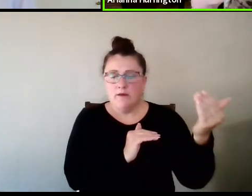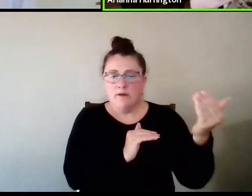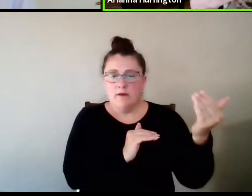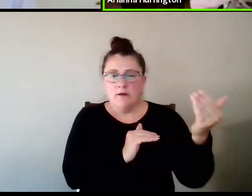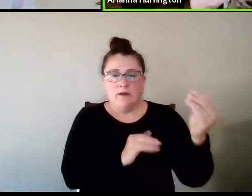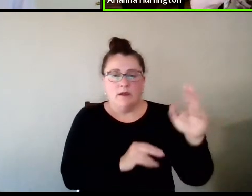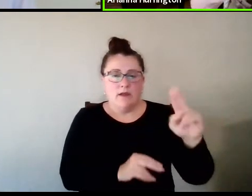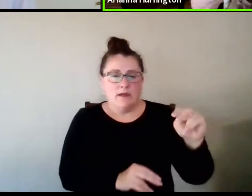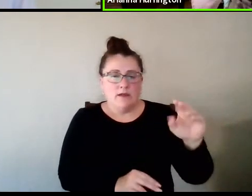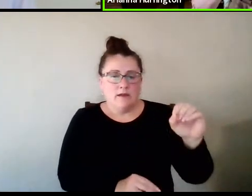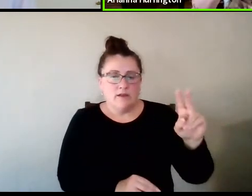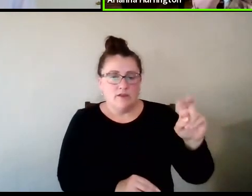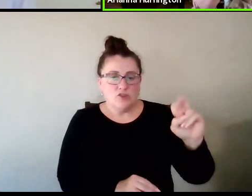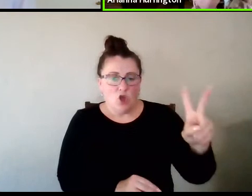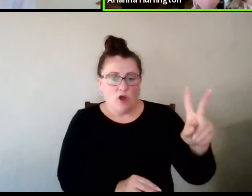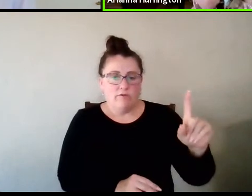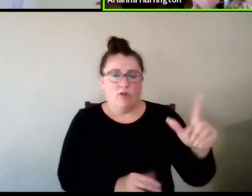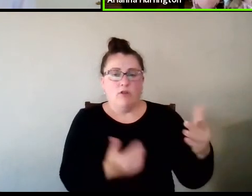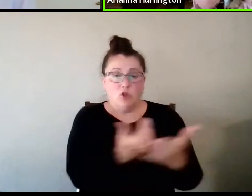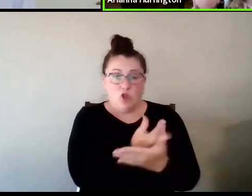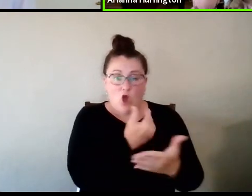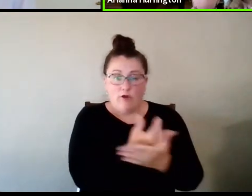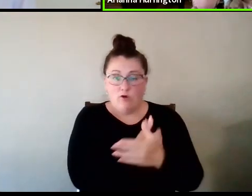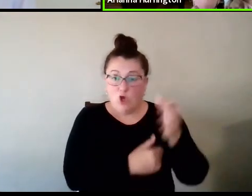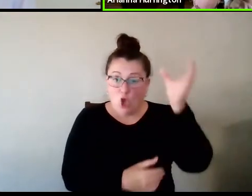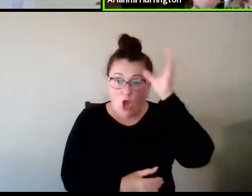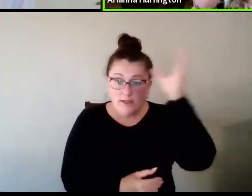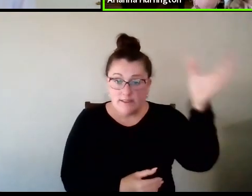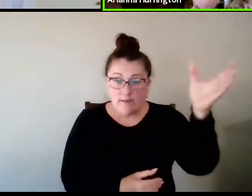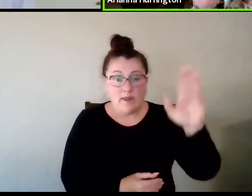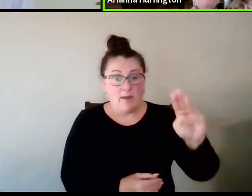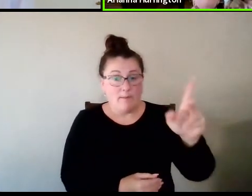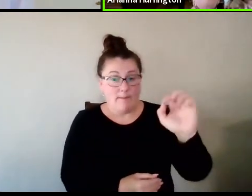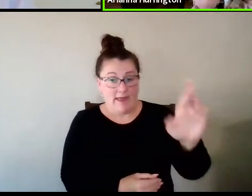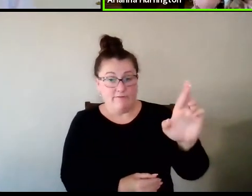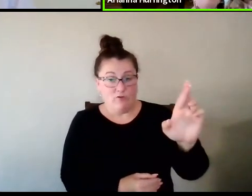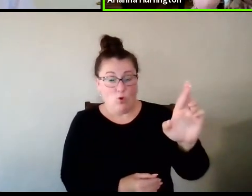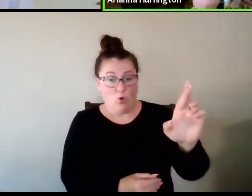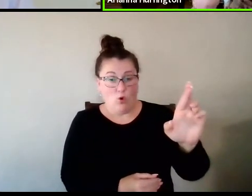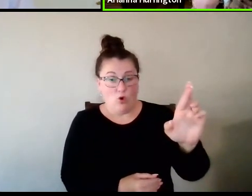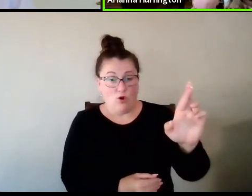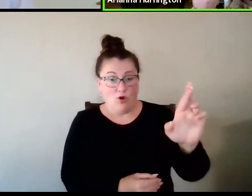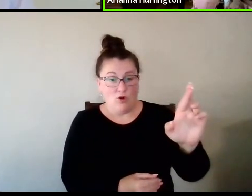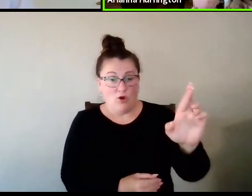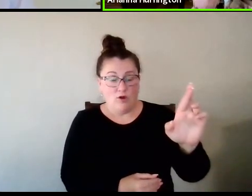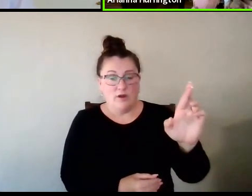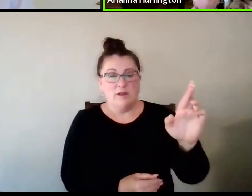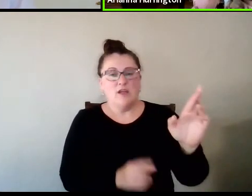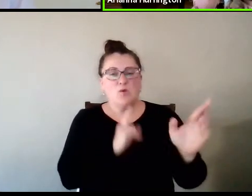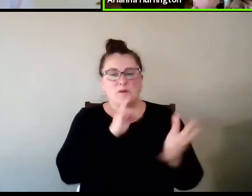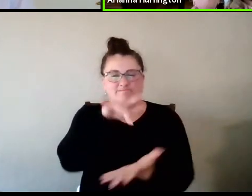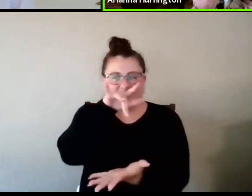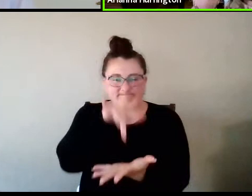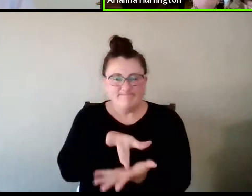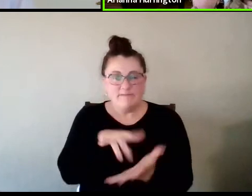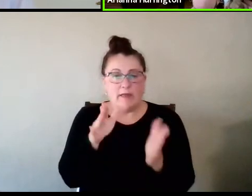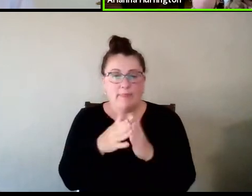noble concepts. And the metaphor that is central to the book, that is